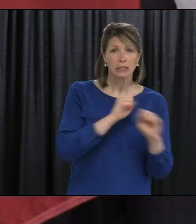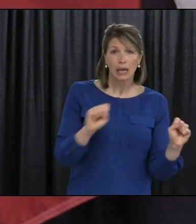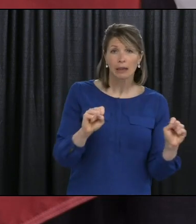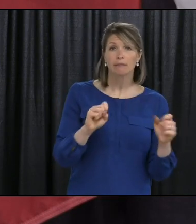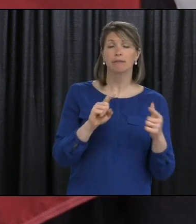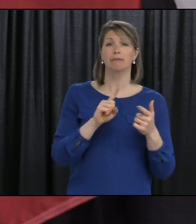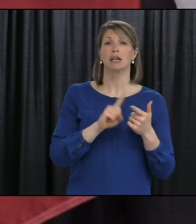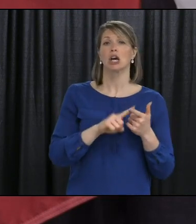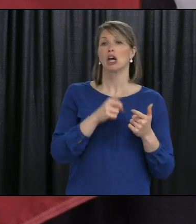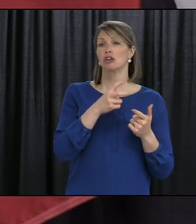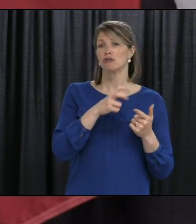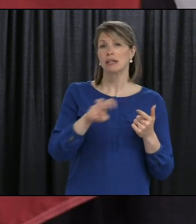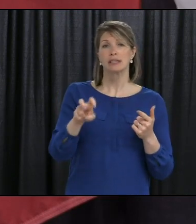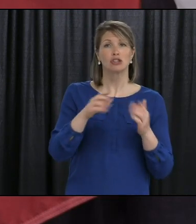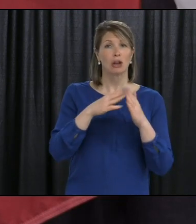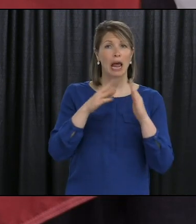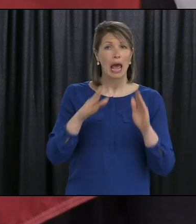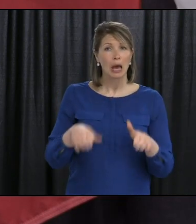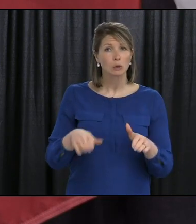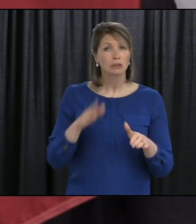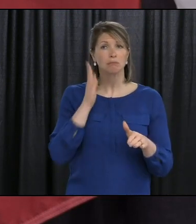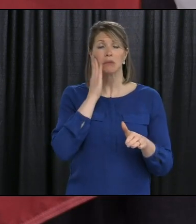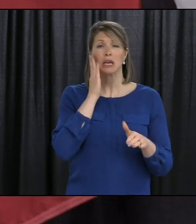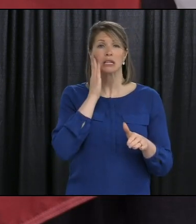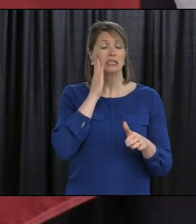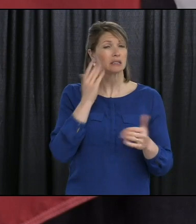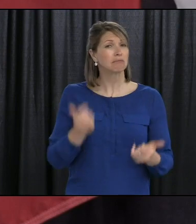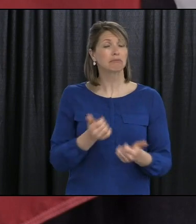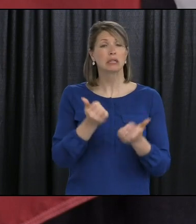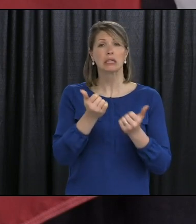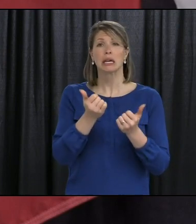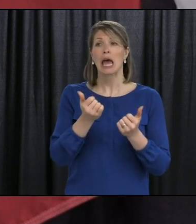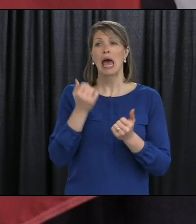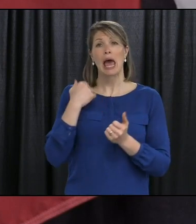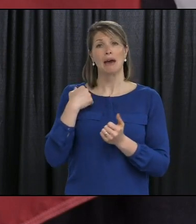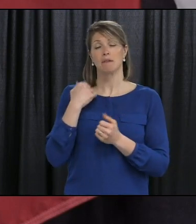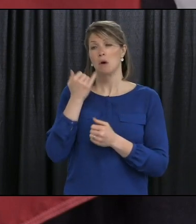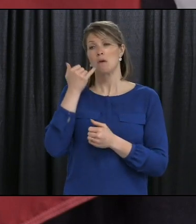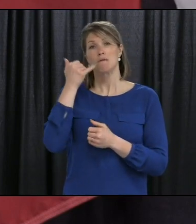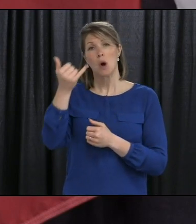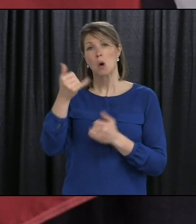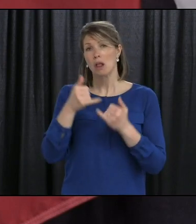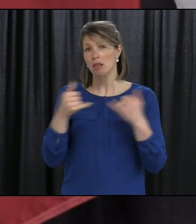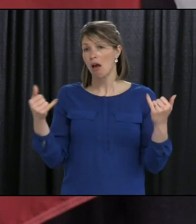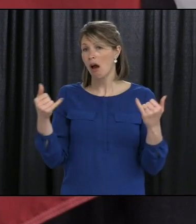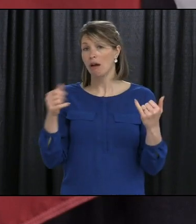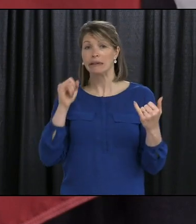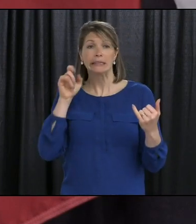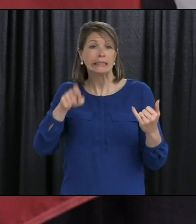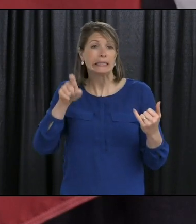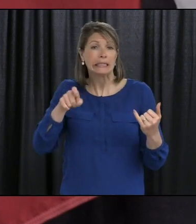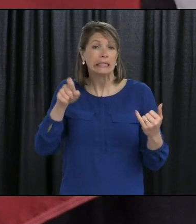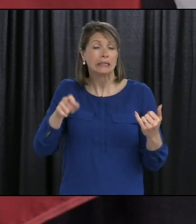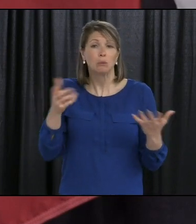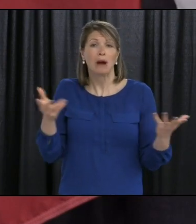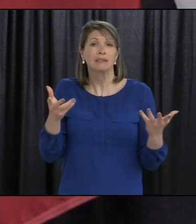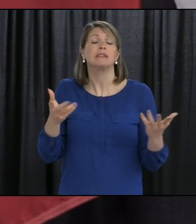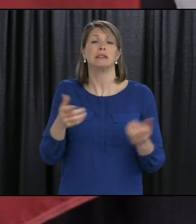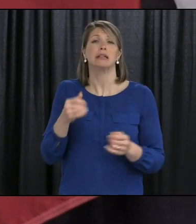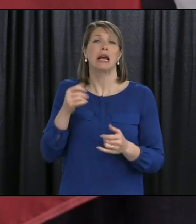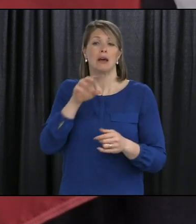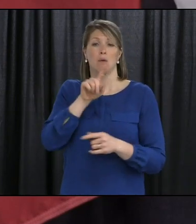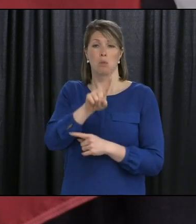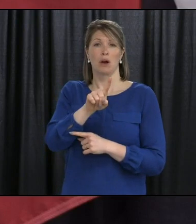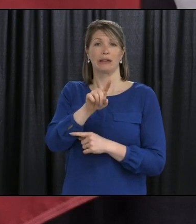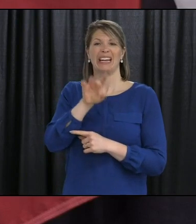The provincial number is available 24/7, can direct people to where those supports would be. And the number is